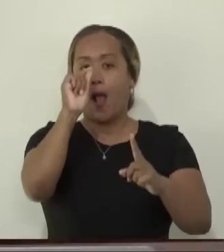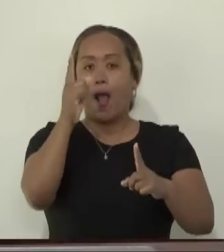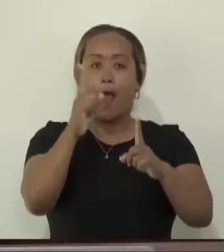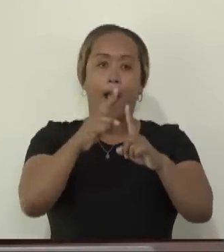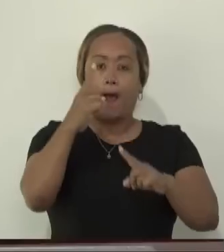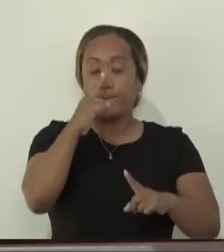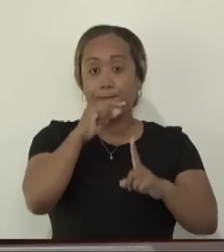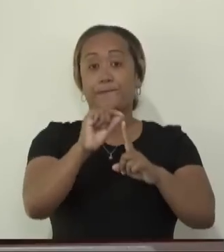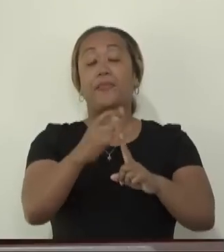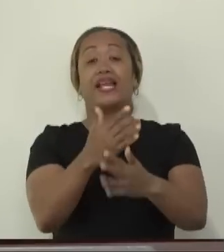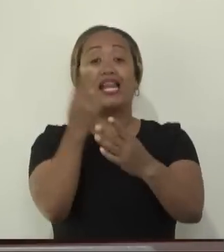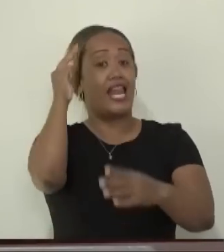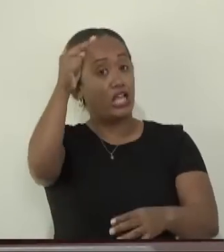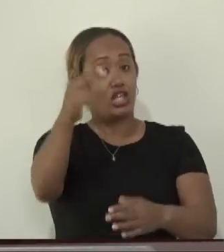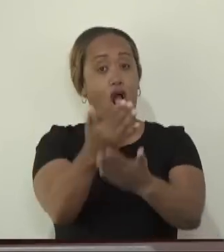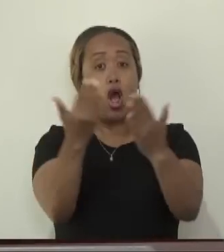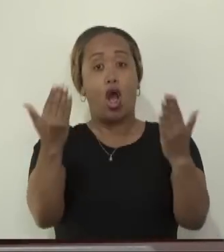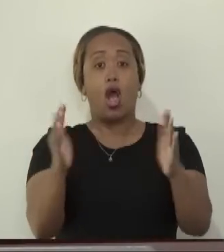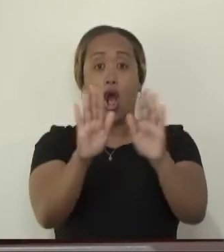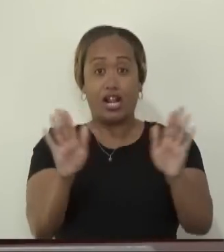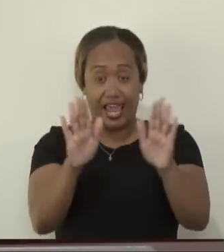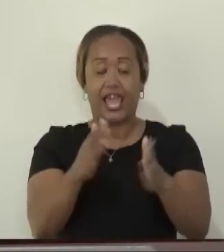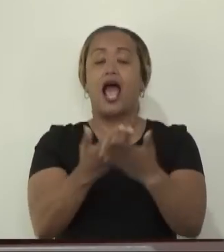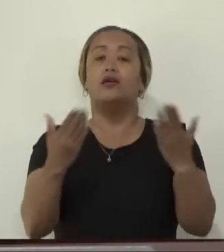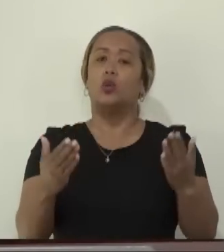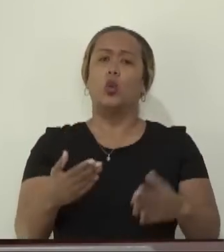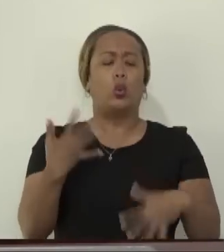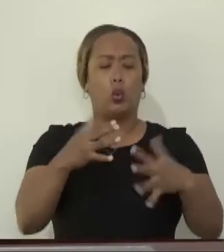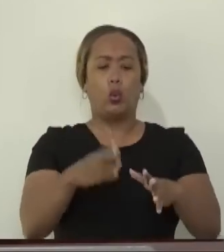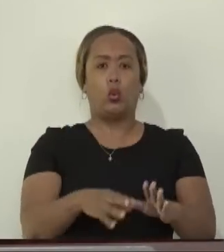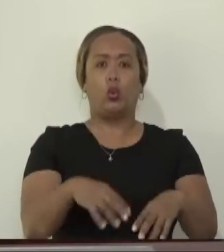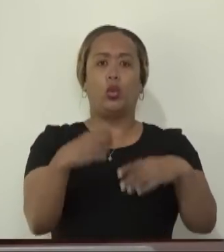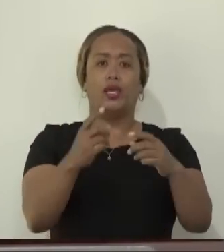in recognition of the diversity of our society.